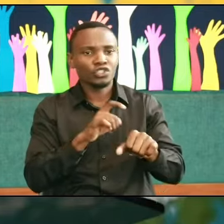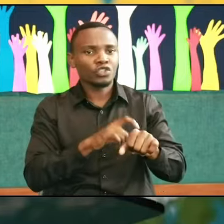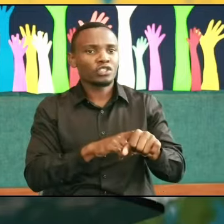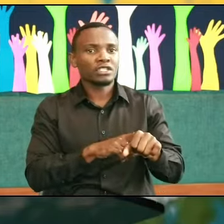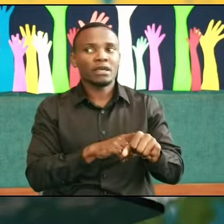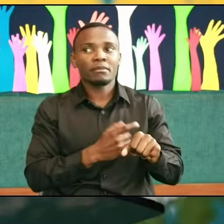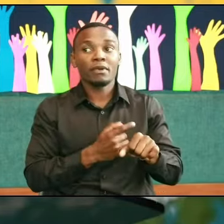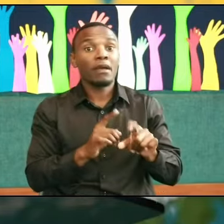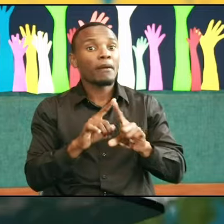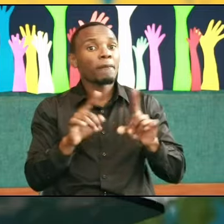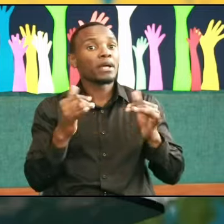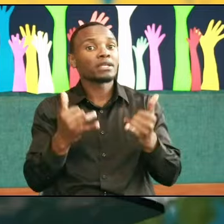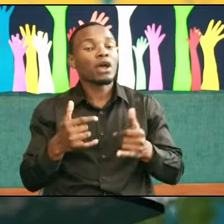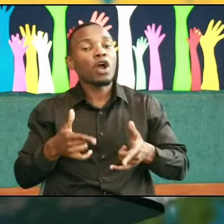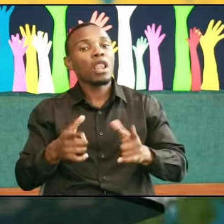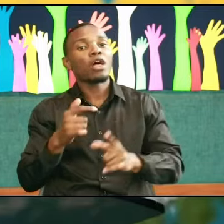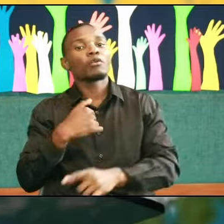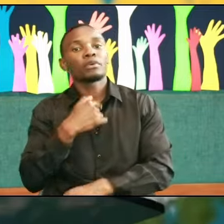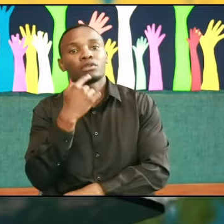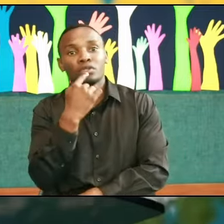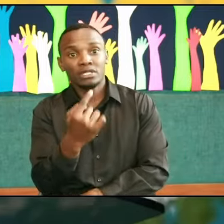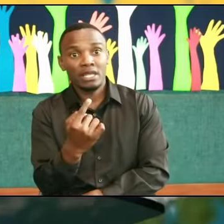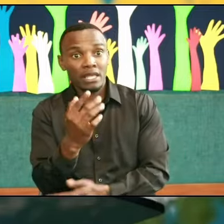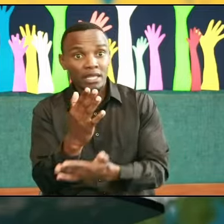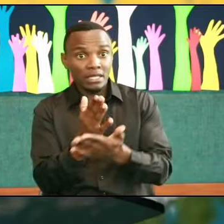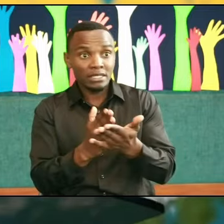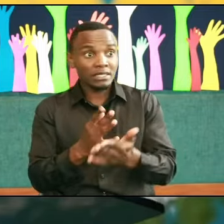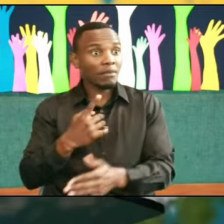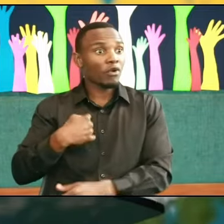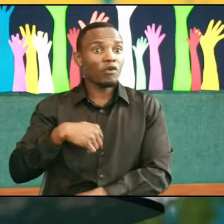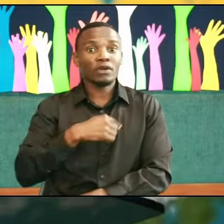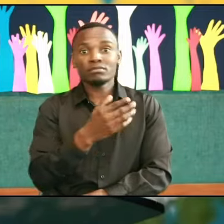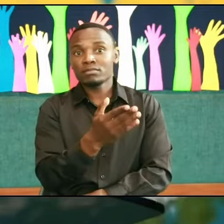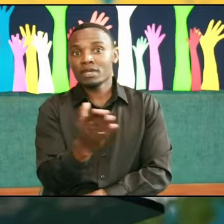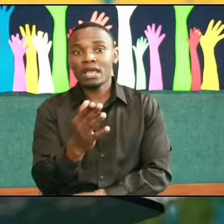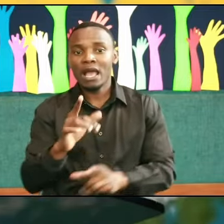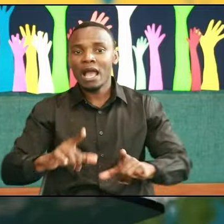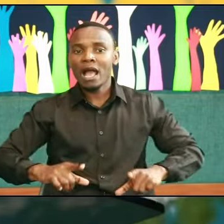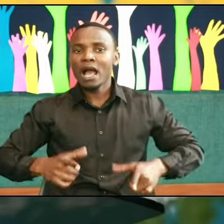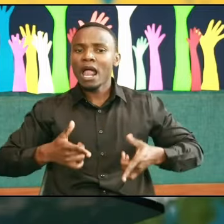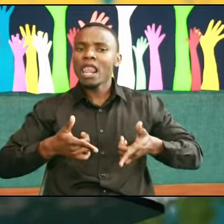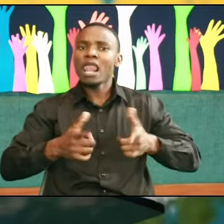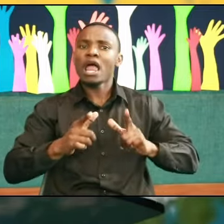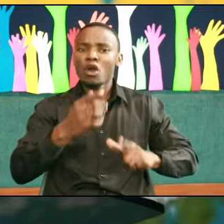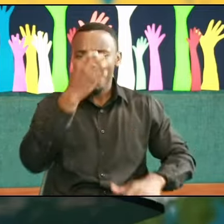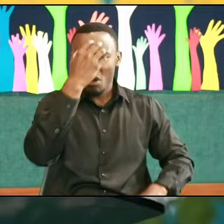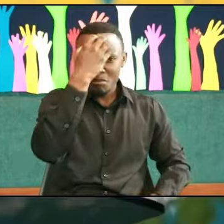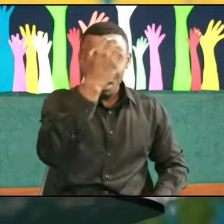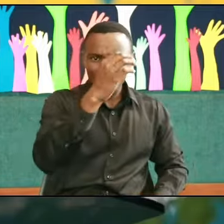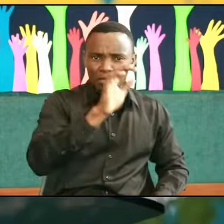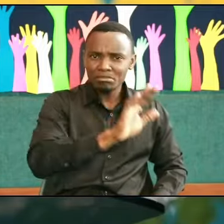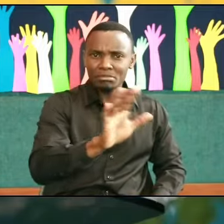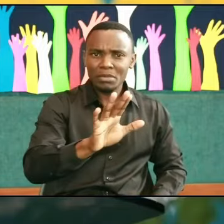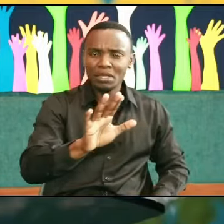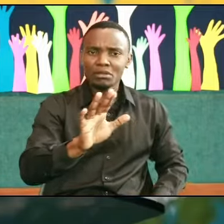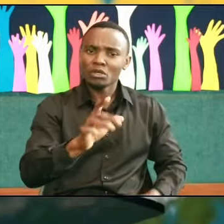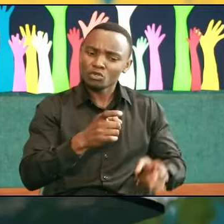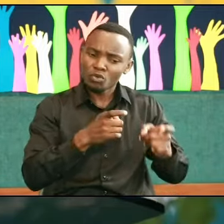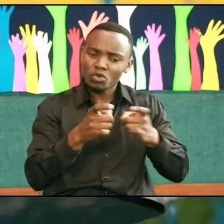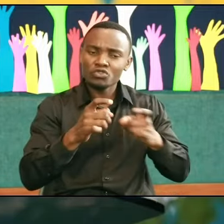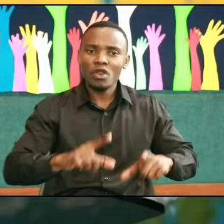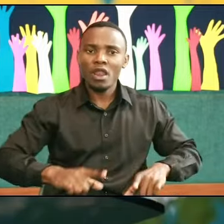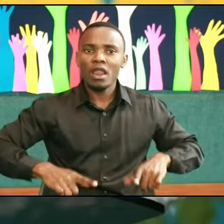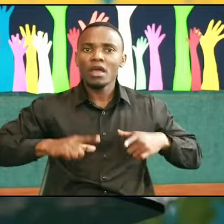But allow me to say to you, there are some of us who allow anger to be there for the rest of our